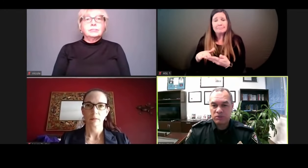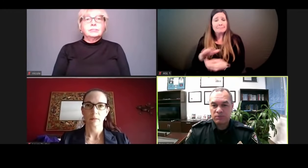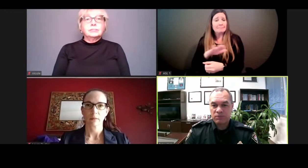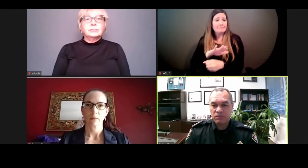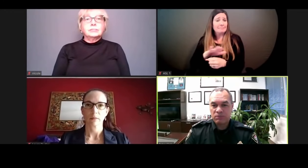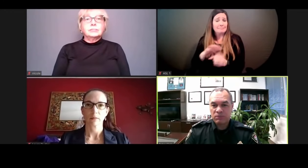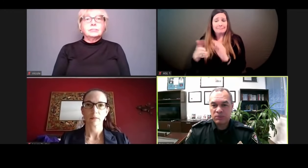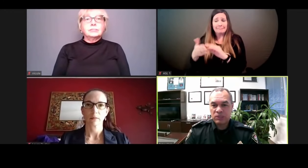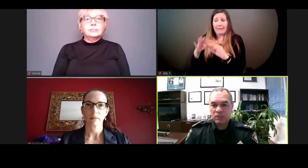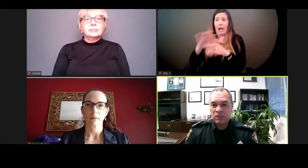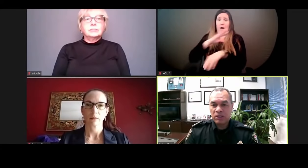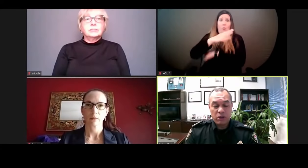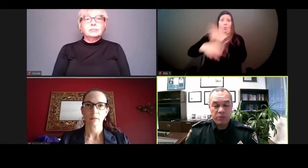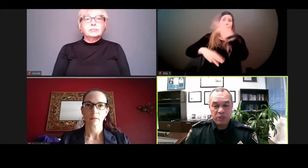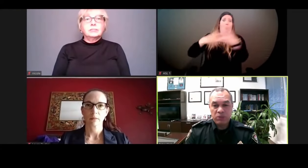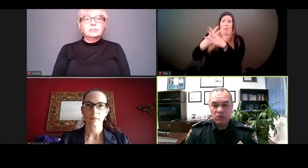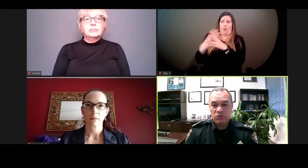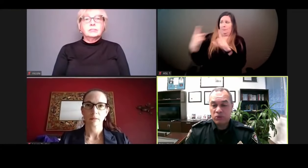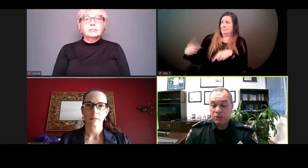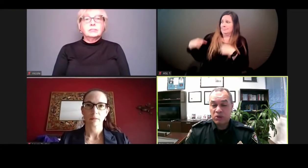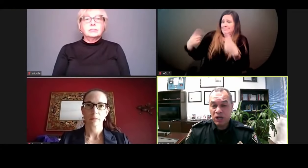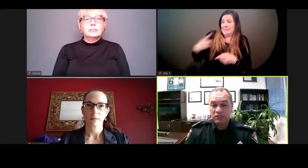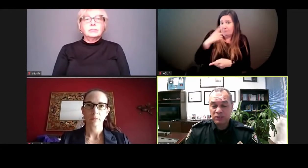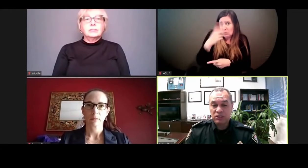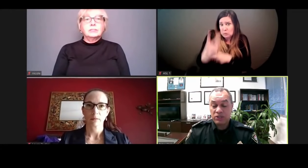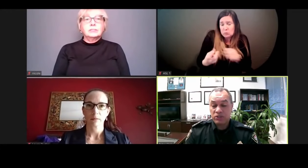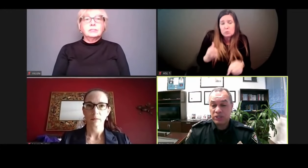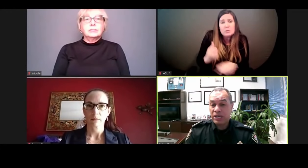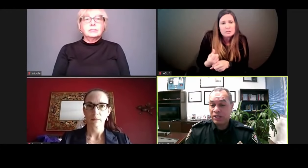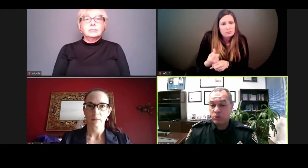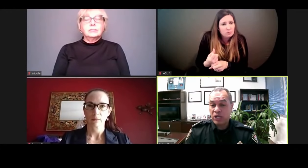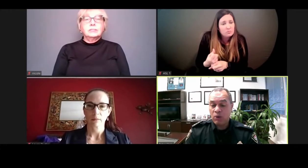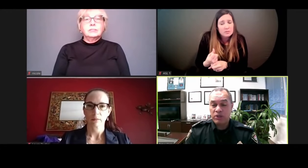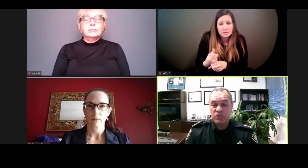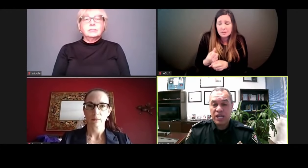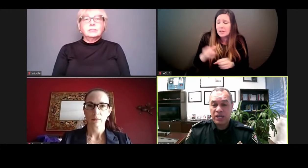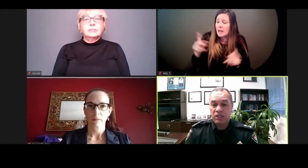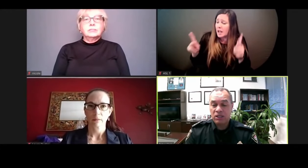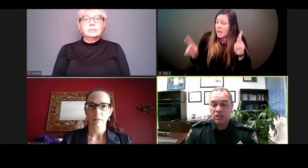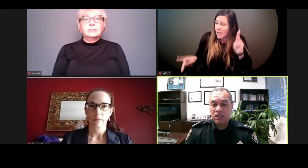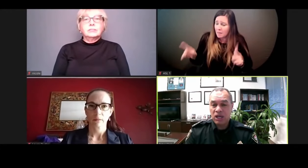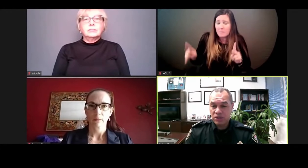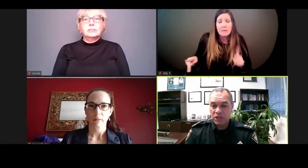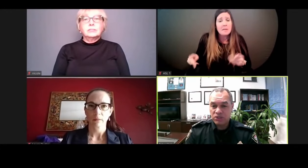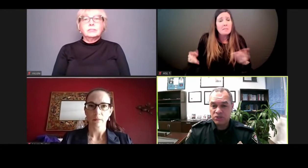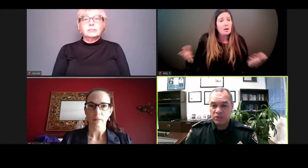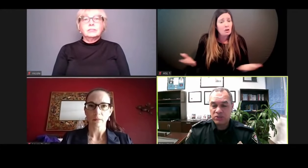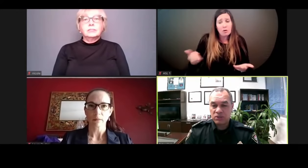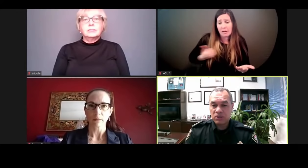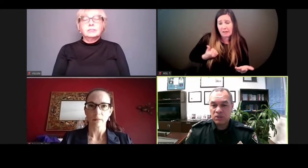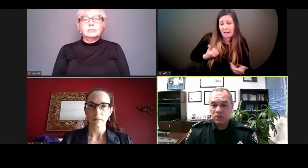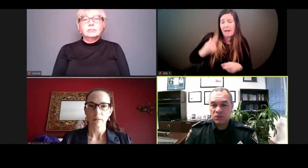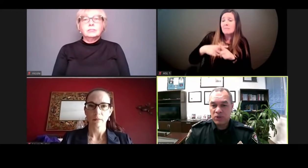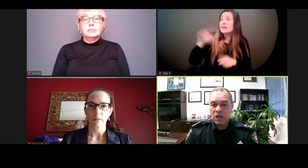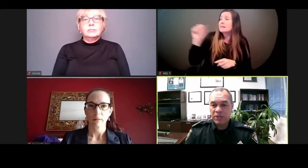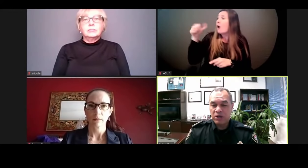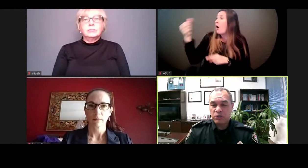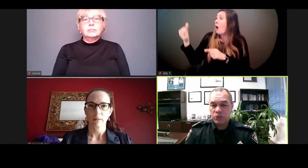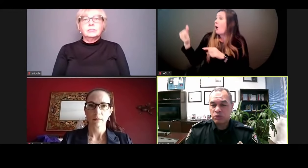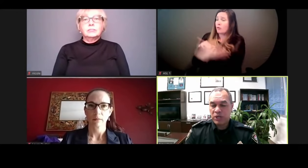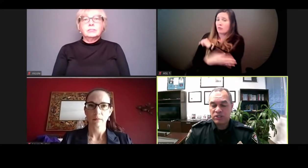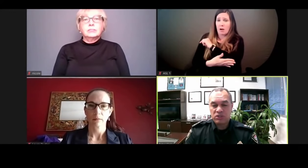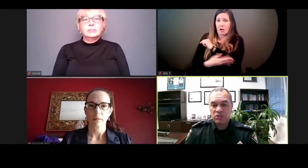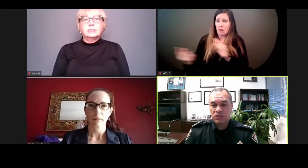2 years. There are people from across this country, and as we're now understanding, other countries have come here